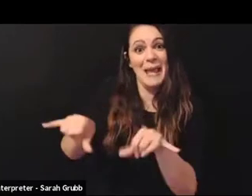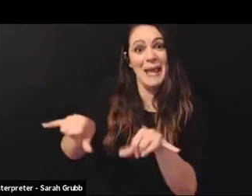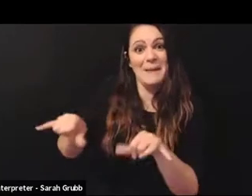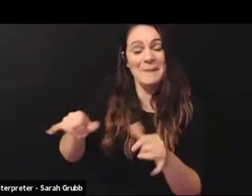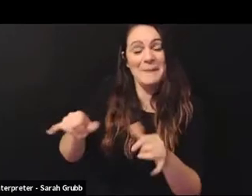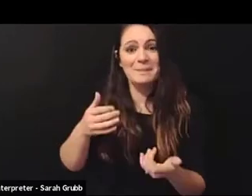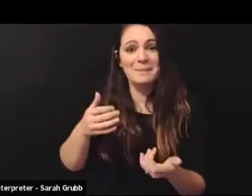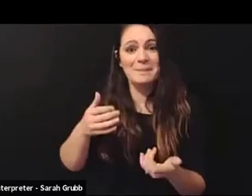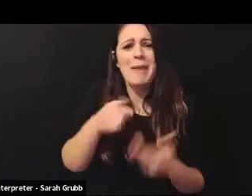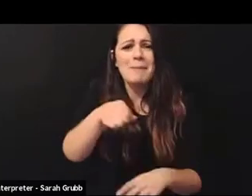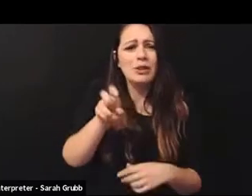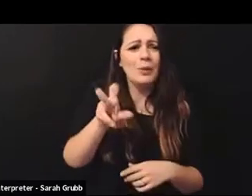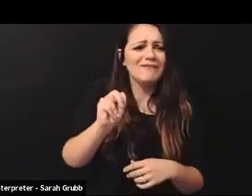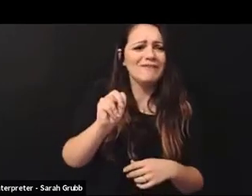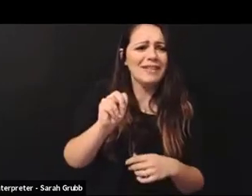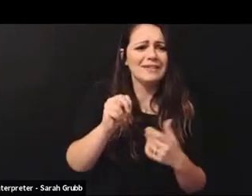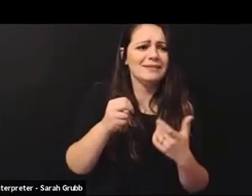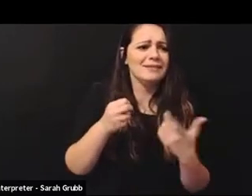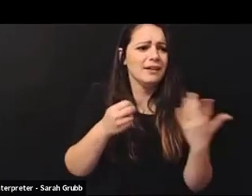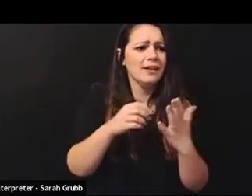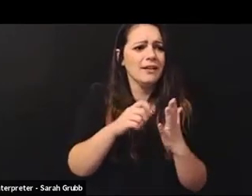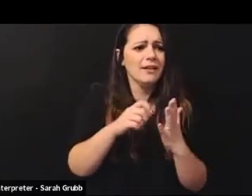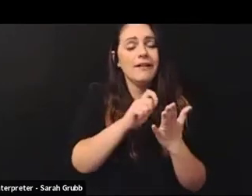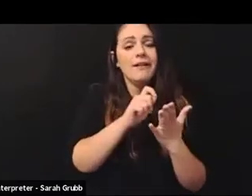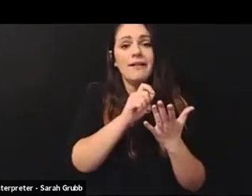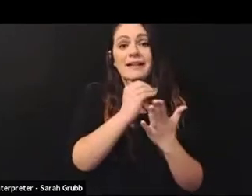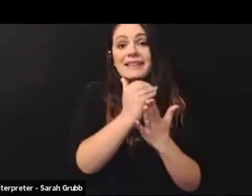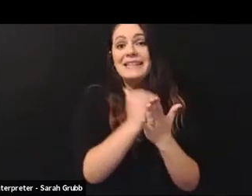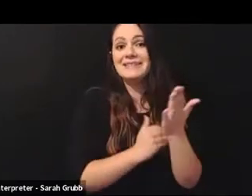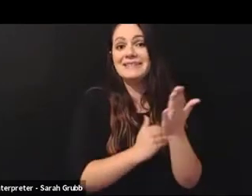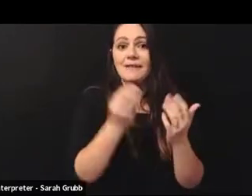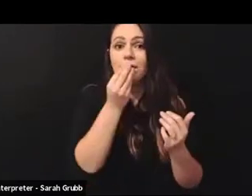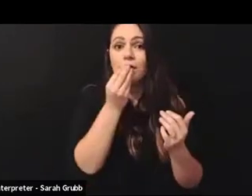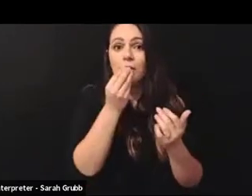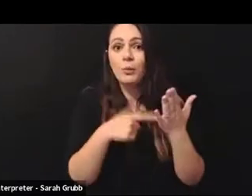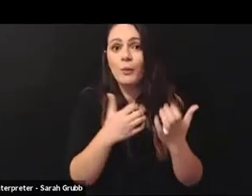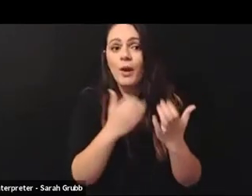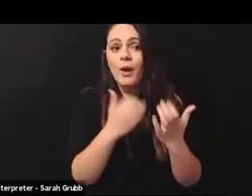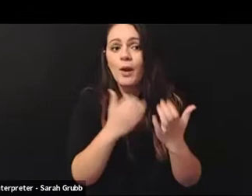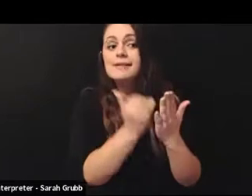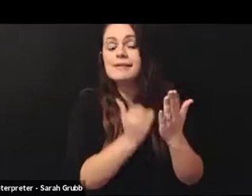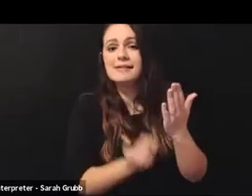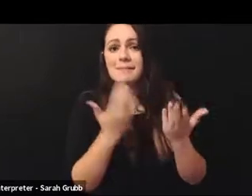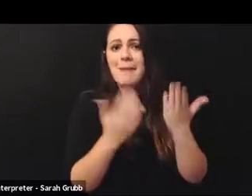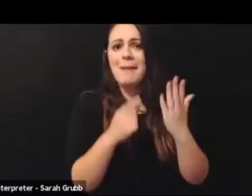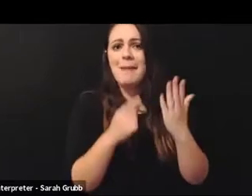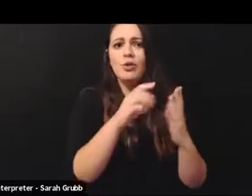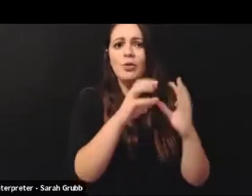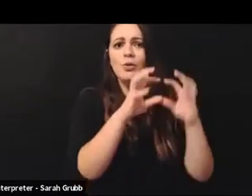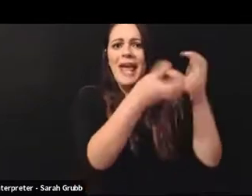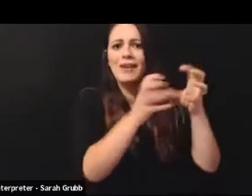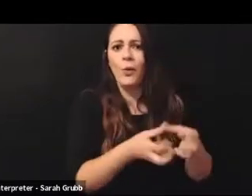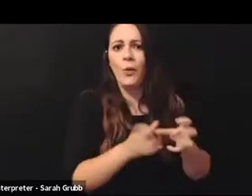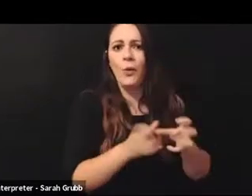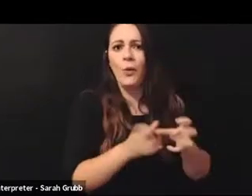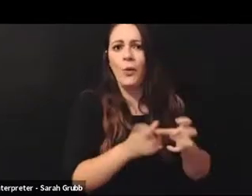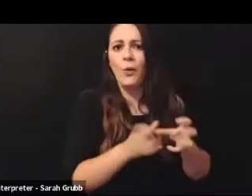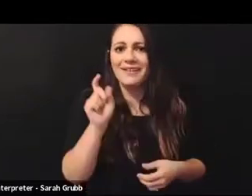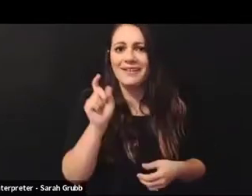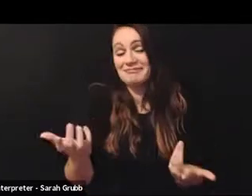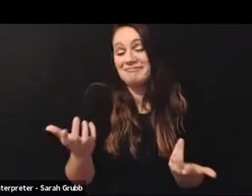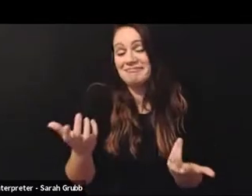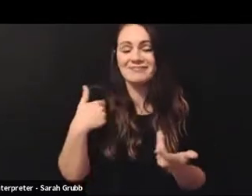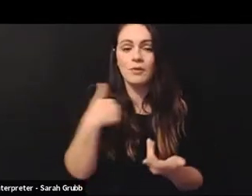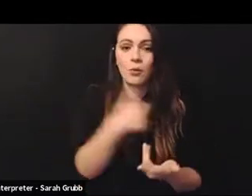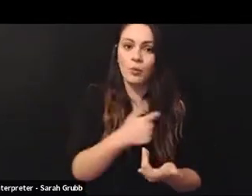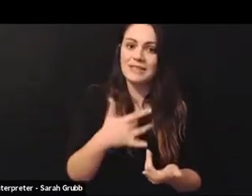list in a way that you know what's going to be in the produce section, what's going to be in the meat section, and actually break it up. We do these things because